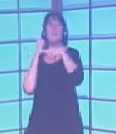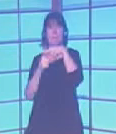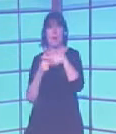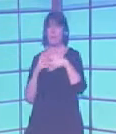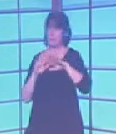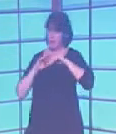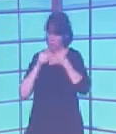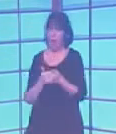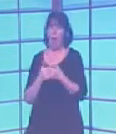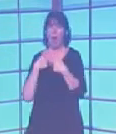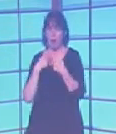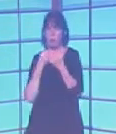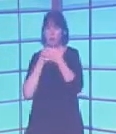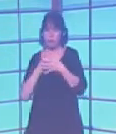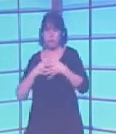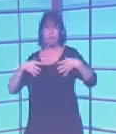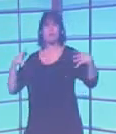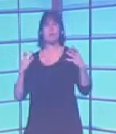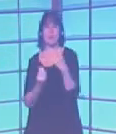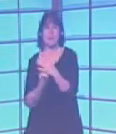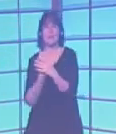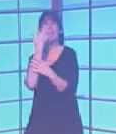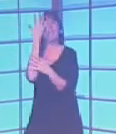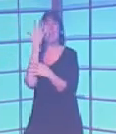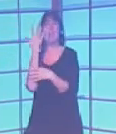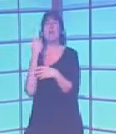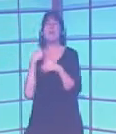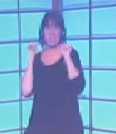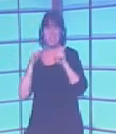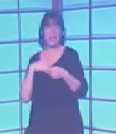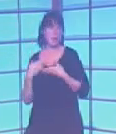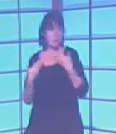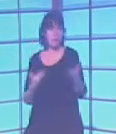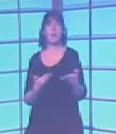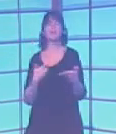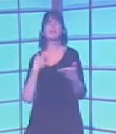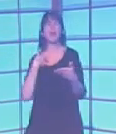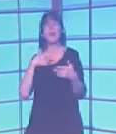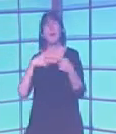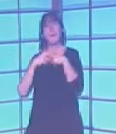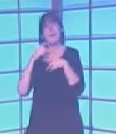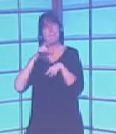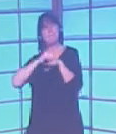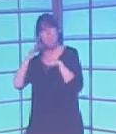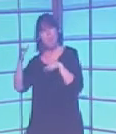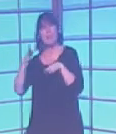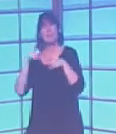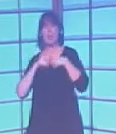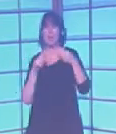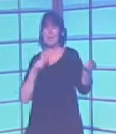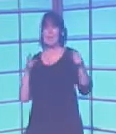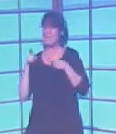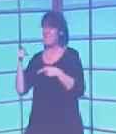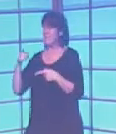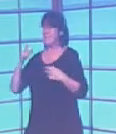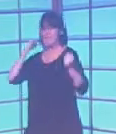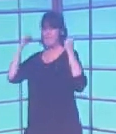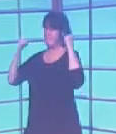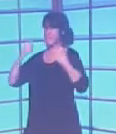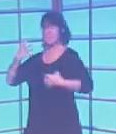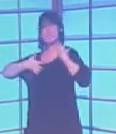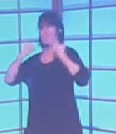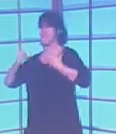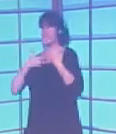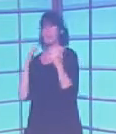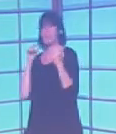developed to actually be taking on and providing professional access audits and mediation services to football clubs. And are they a